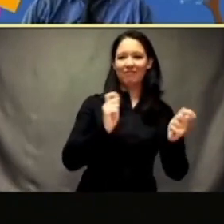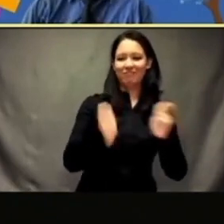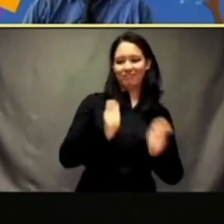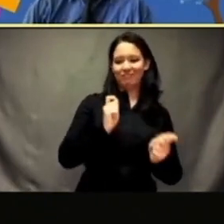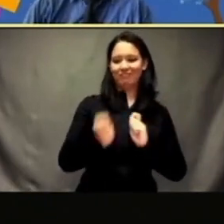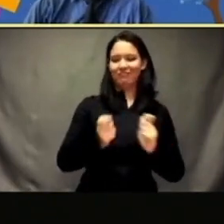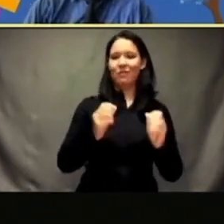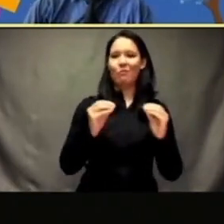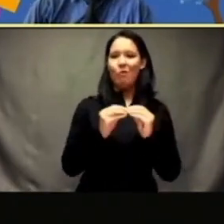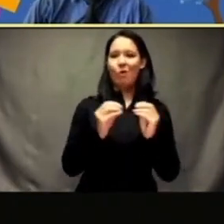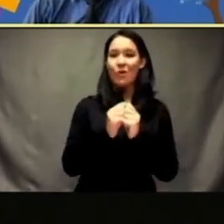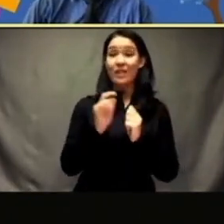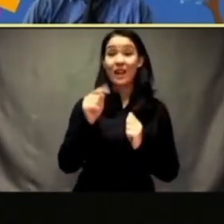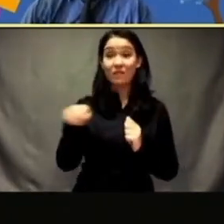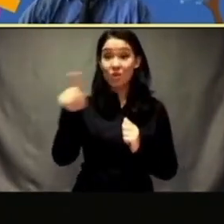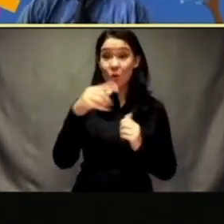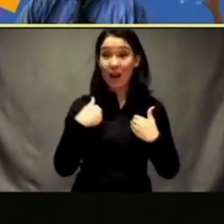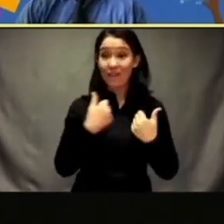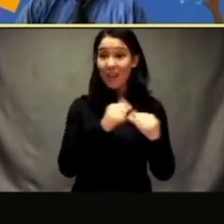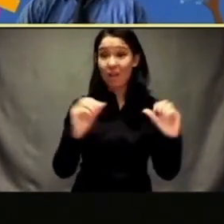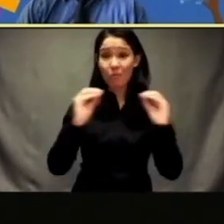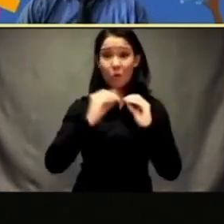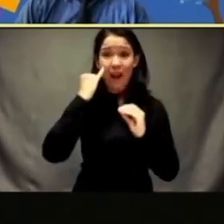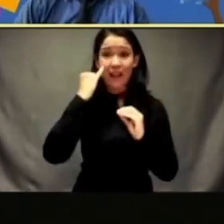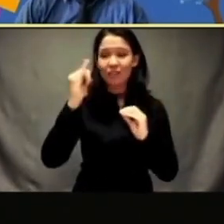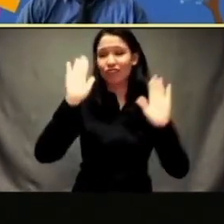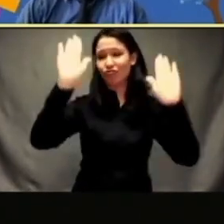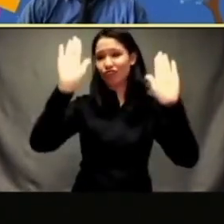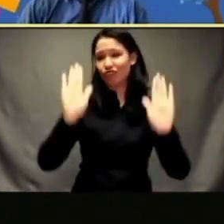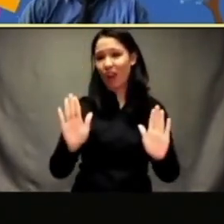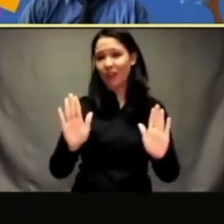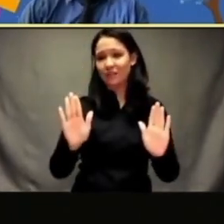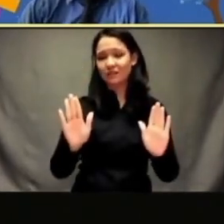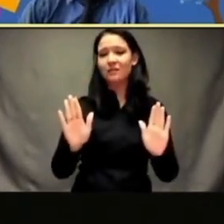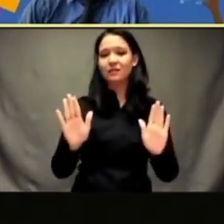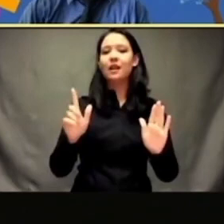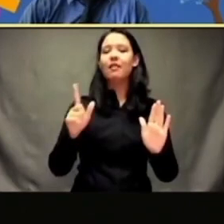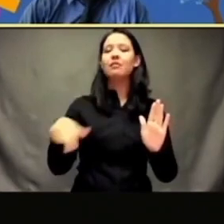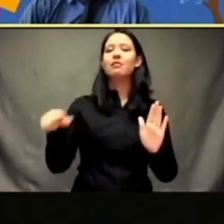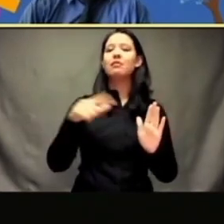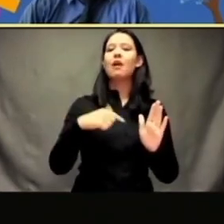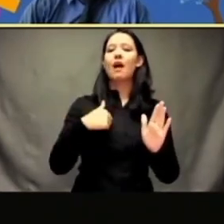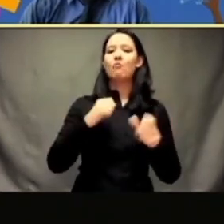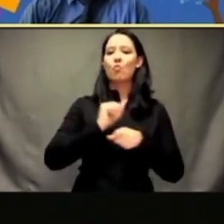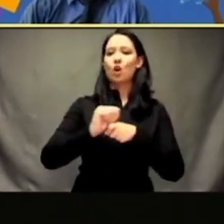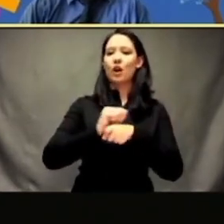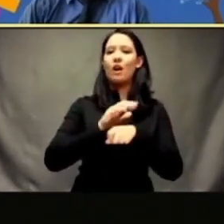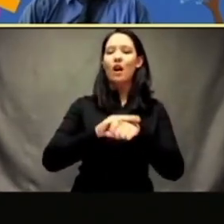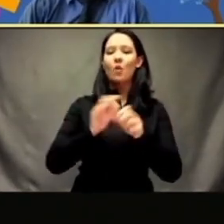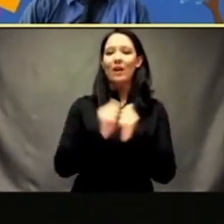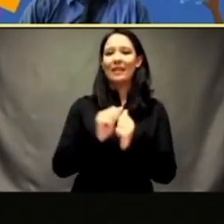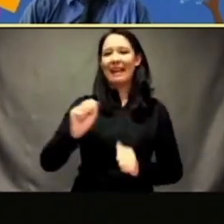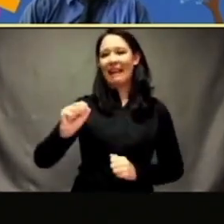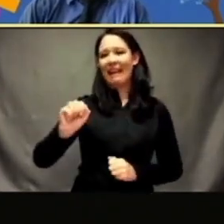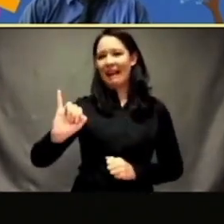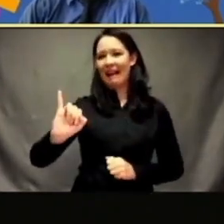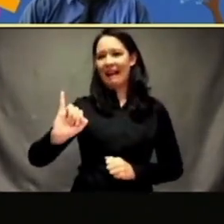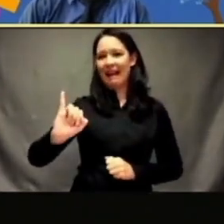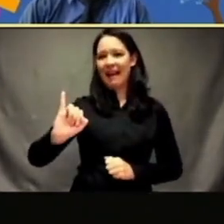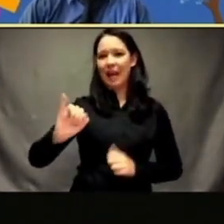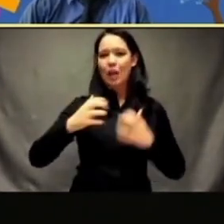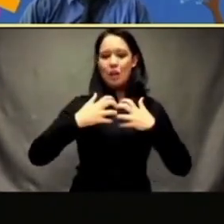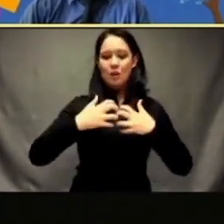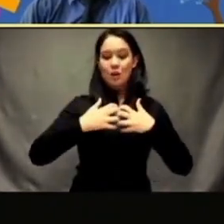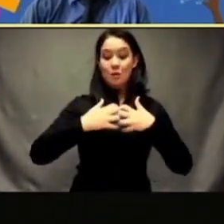of the participants have any more ideas, would be great. But so those are the things that I've been working on with AI. Machine for learning for kids, it